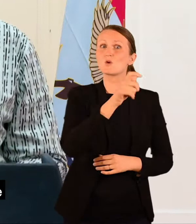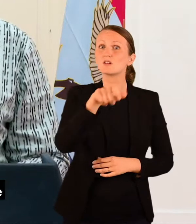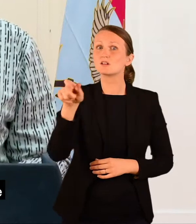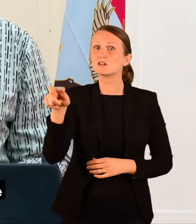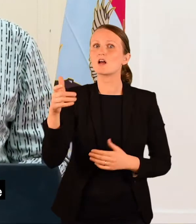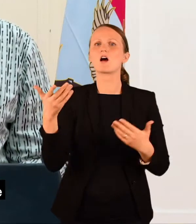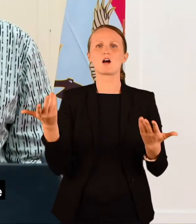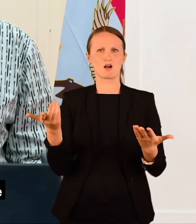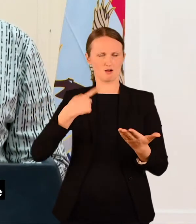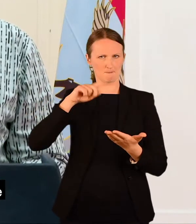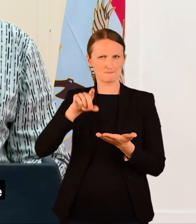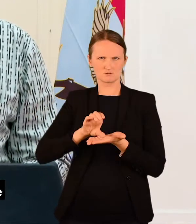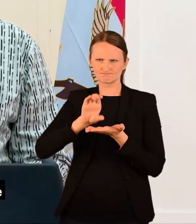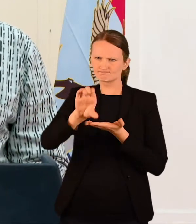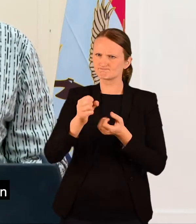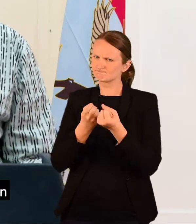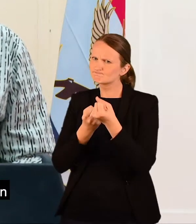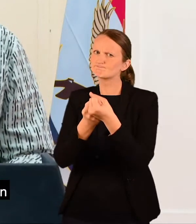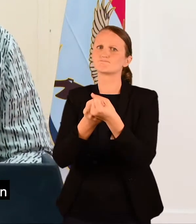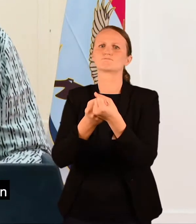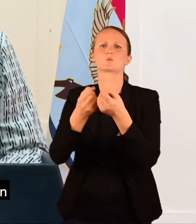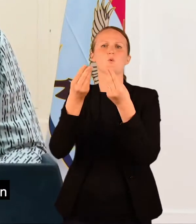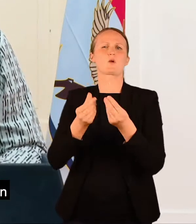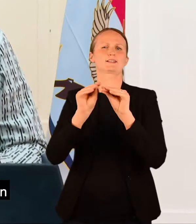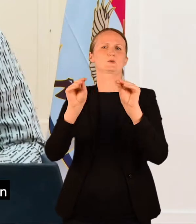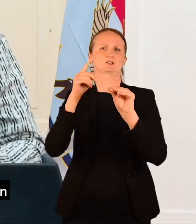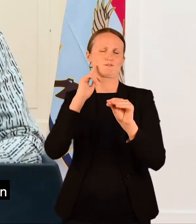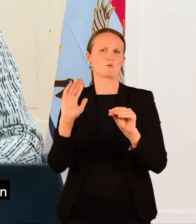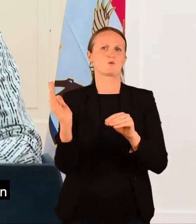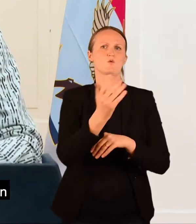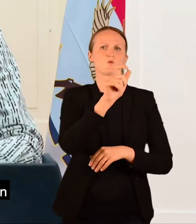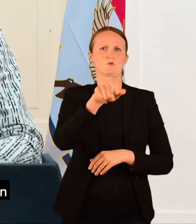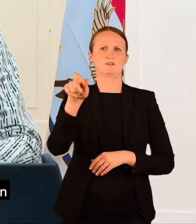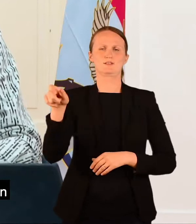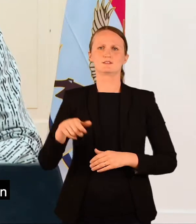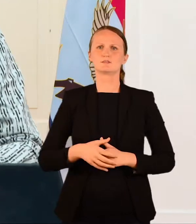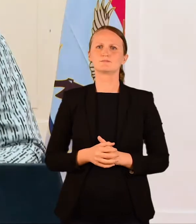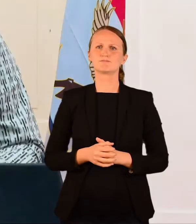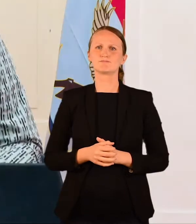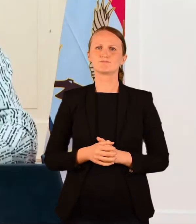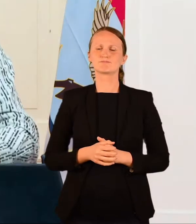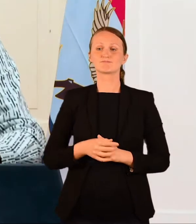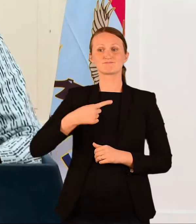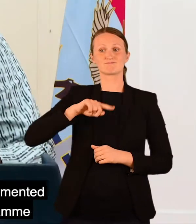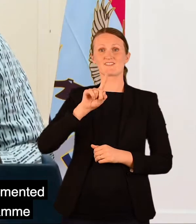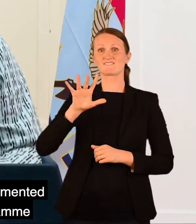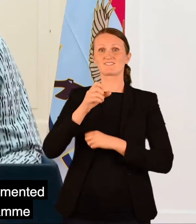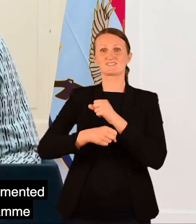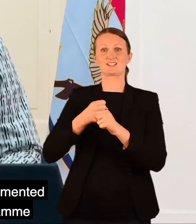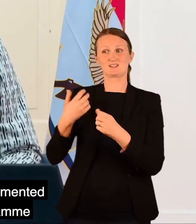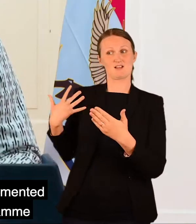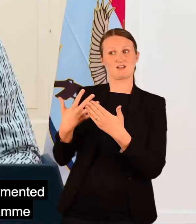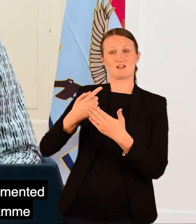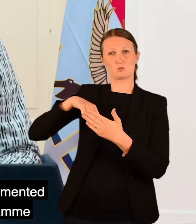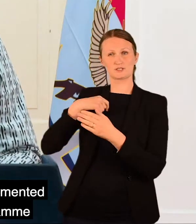tomorrow for all by investing in quality education for all. We